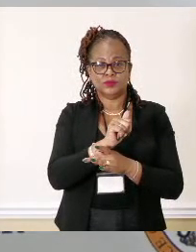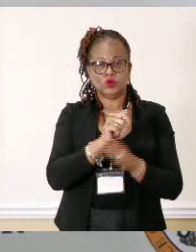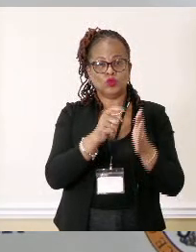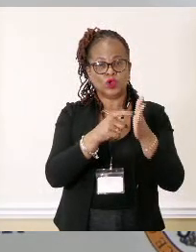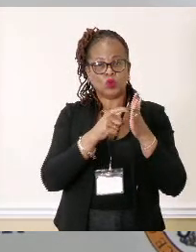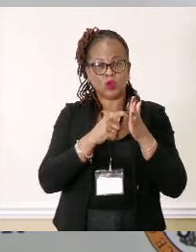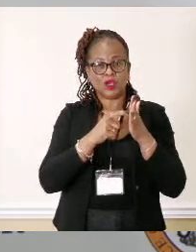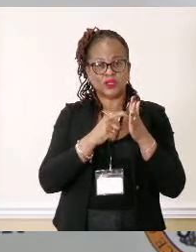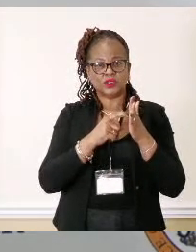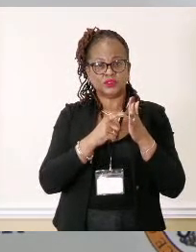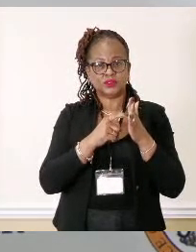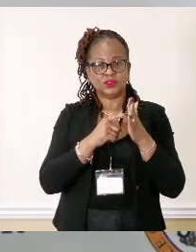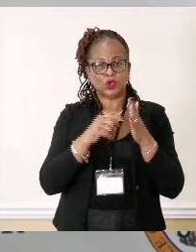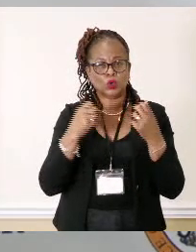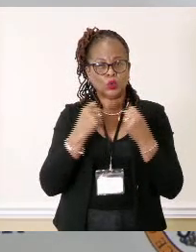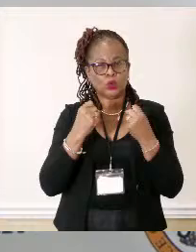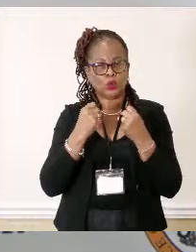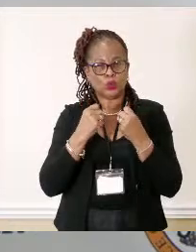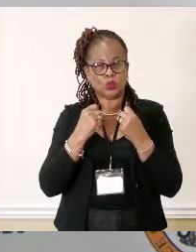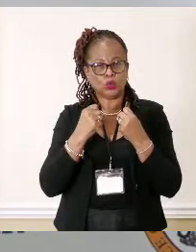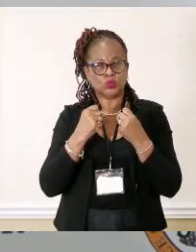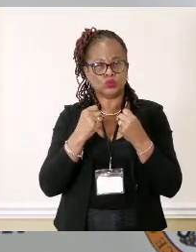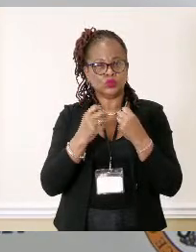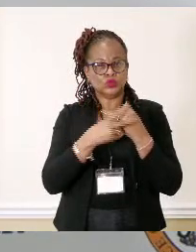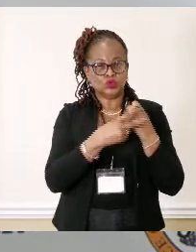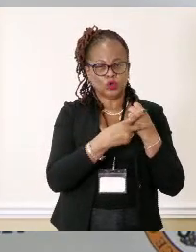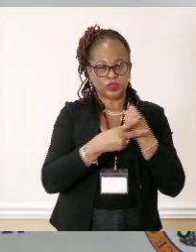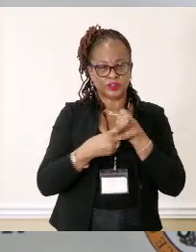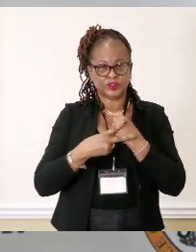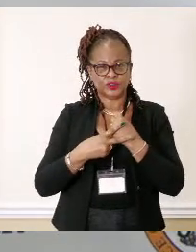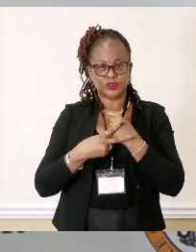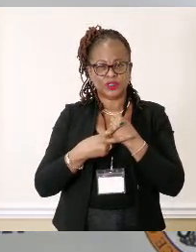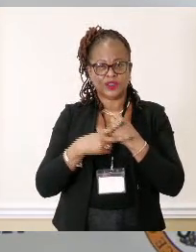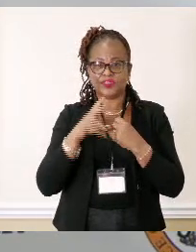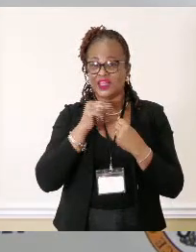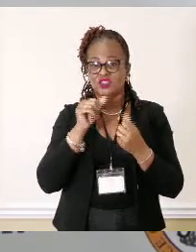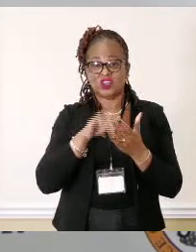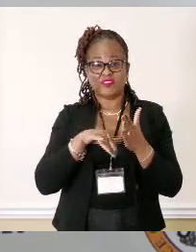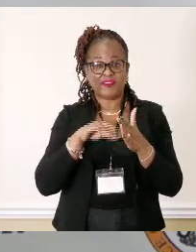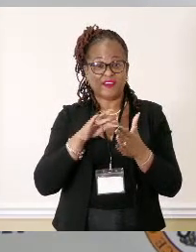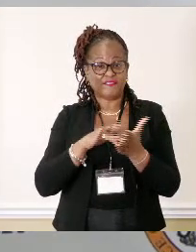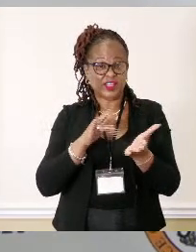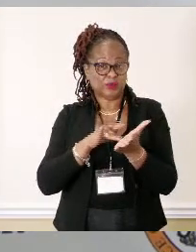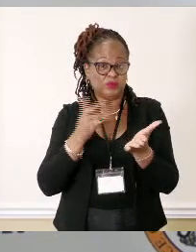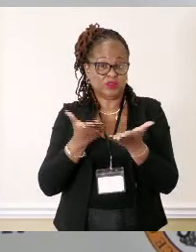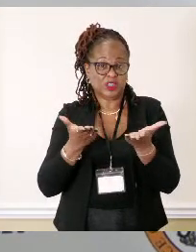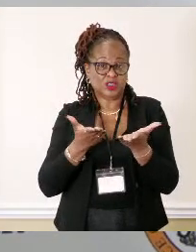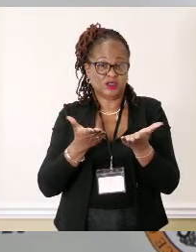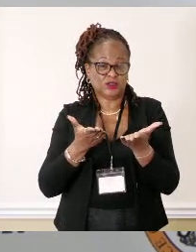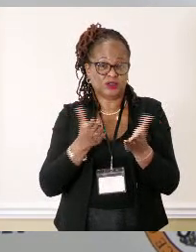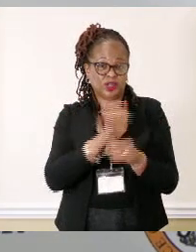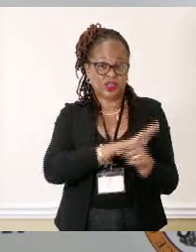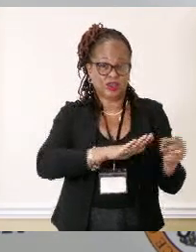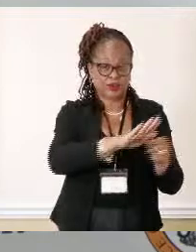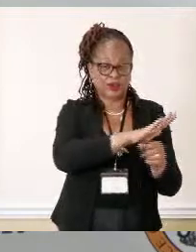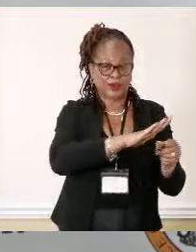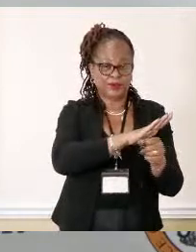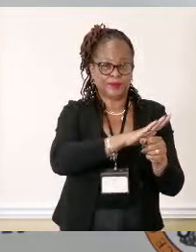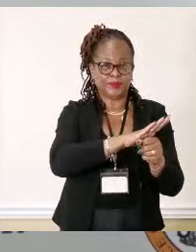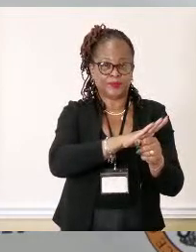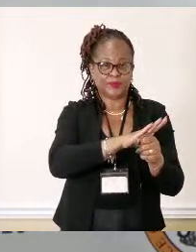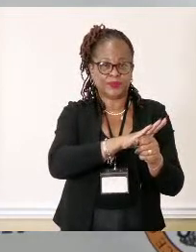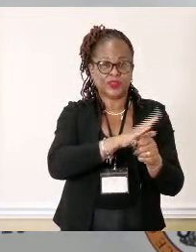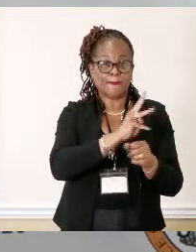requires ultra-cold storage, and that is not available, particularly in our archipelago.